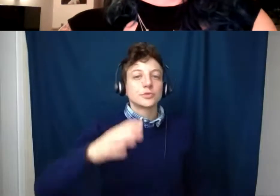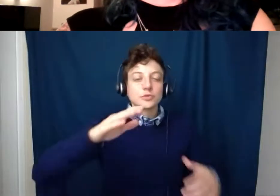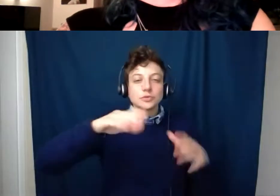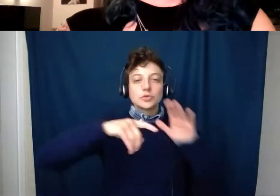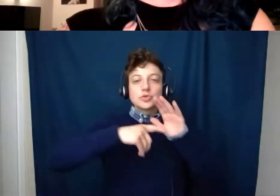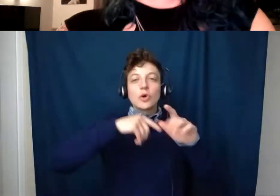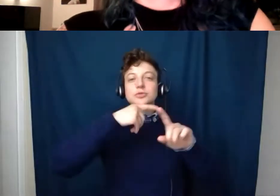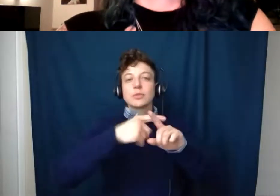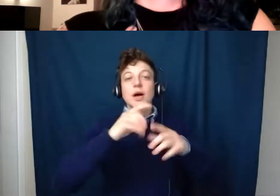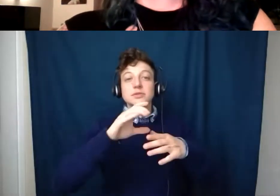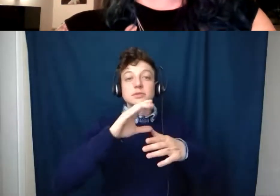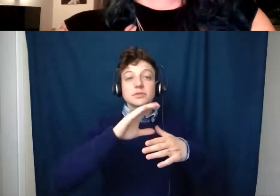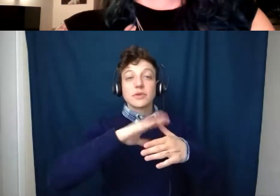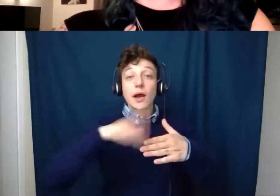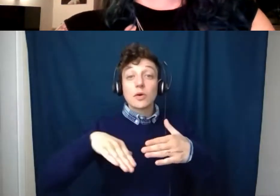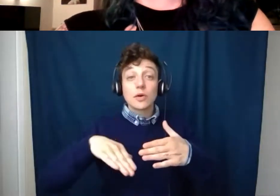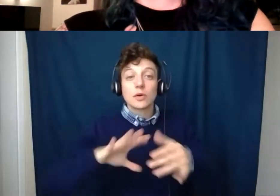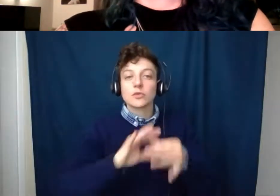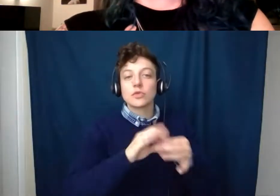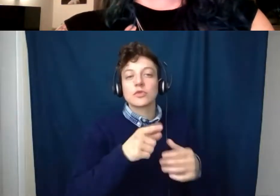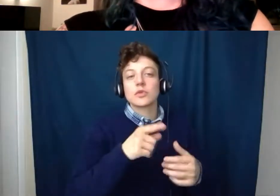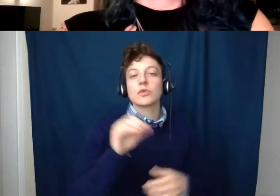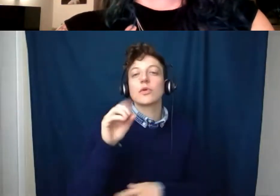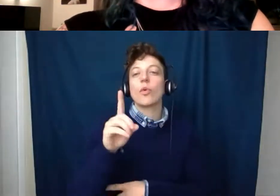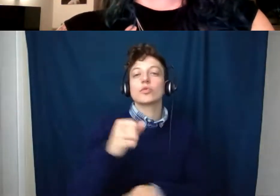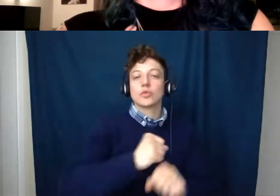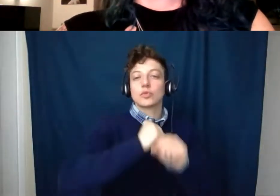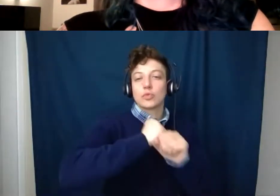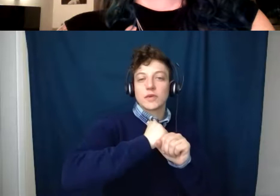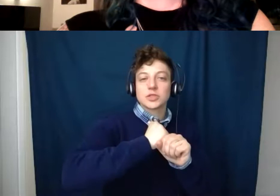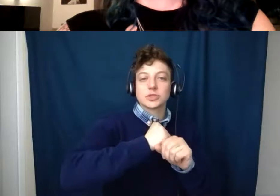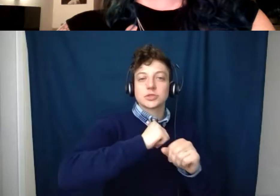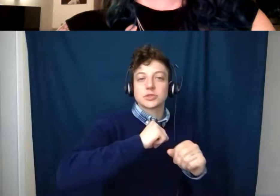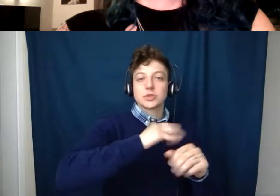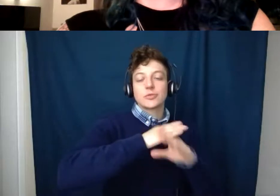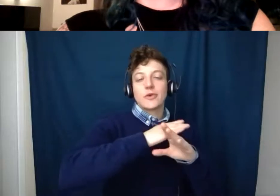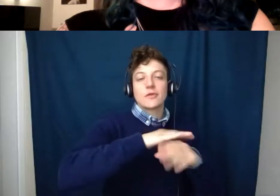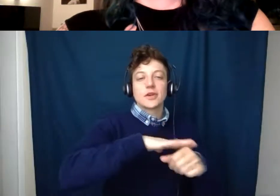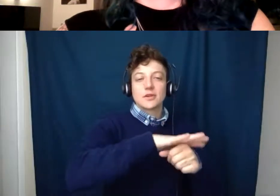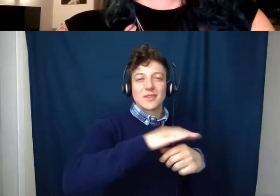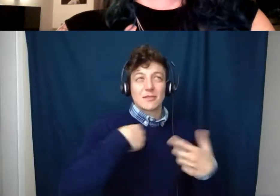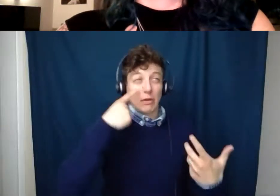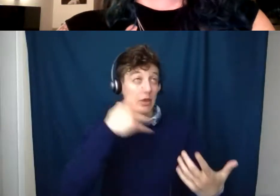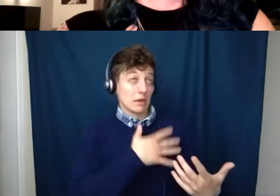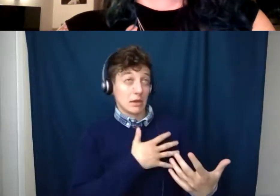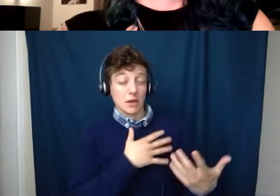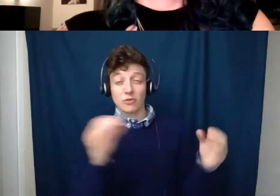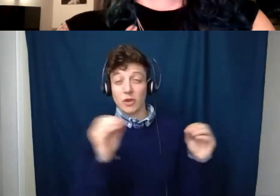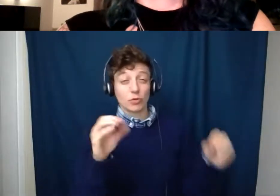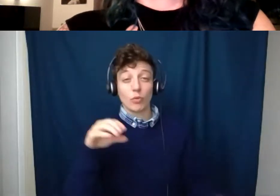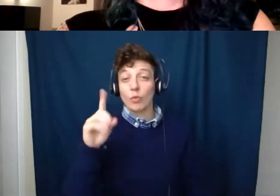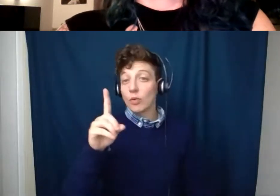overdose prevention sites. So in Canada, I think there were like no overdoses among the kind of cohort of people